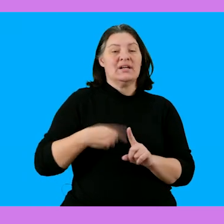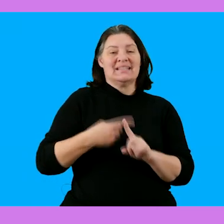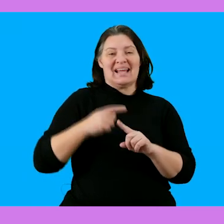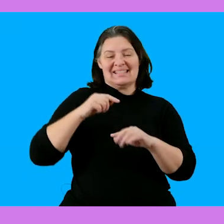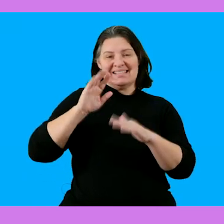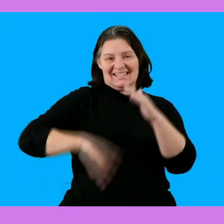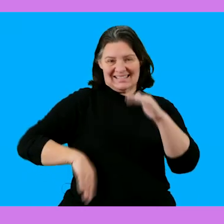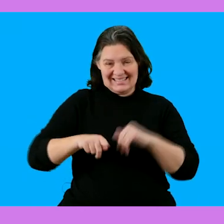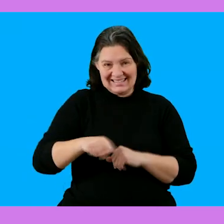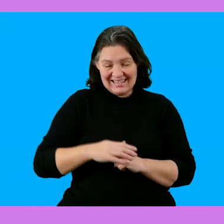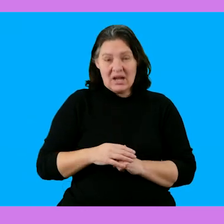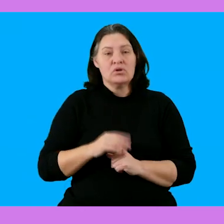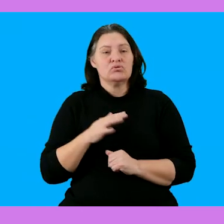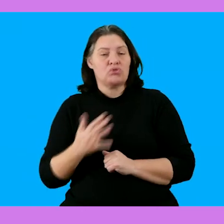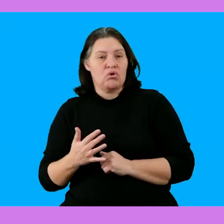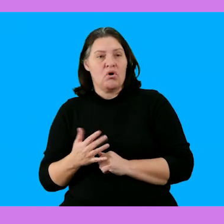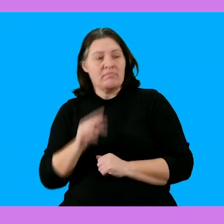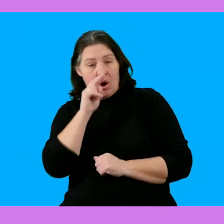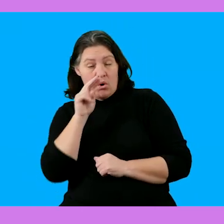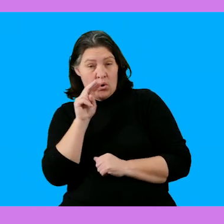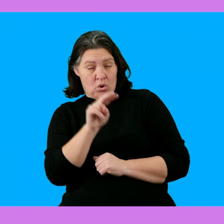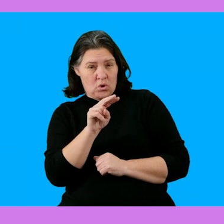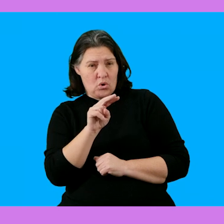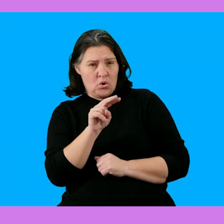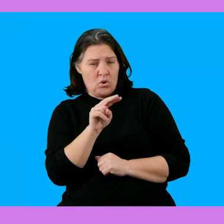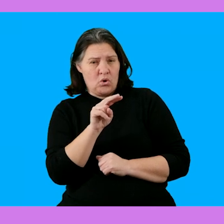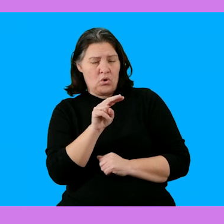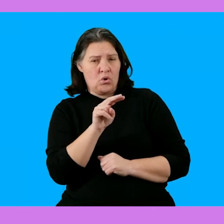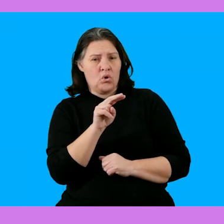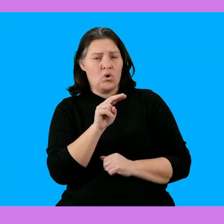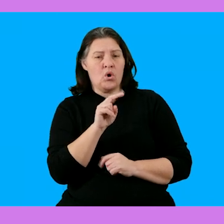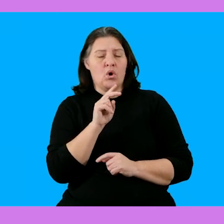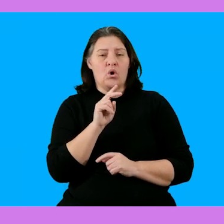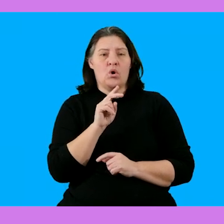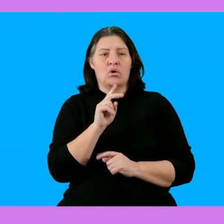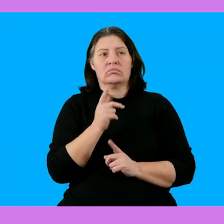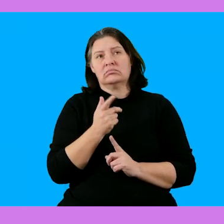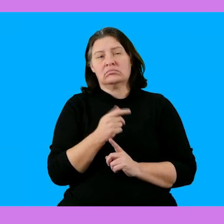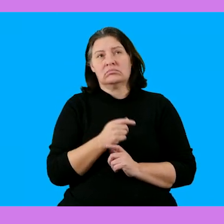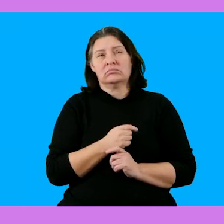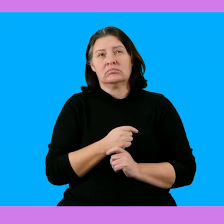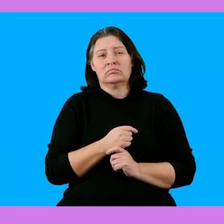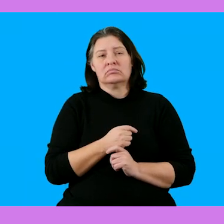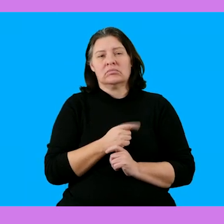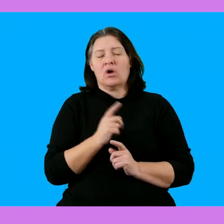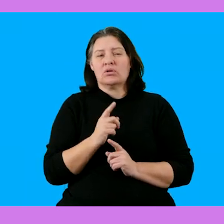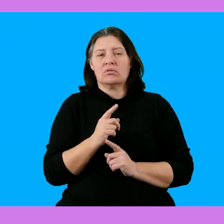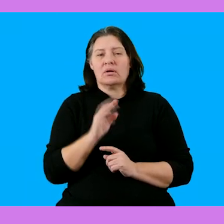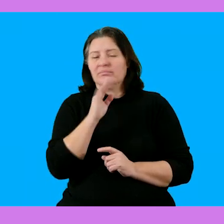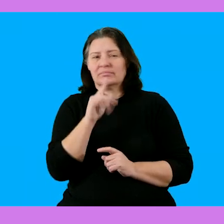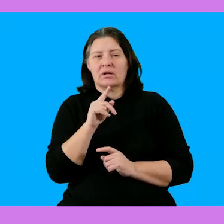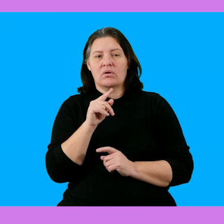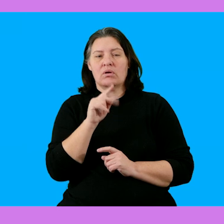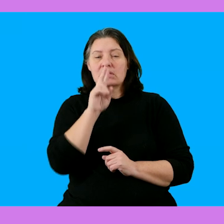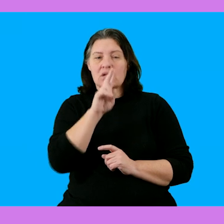non-taxable deduction, right? Okay, so when I look at what the taxable or not the